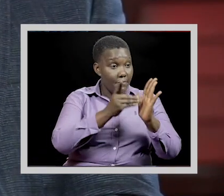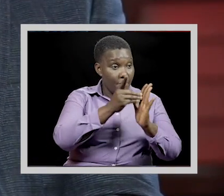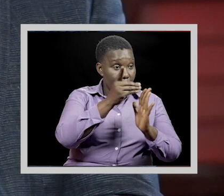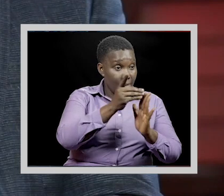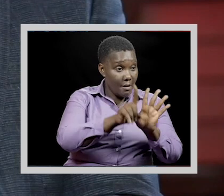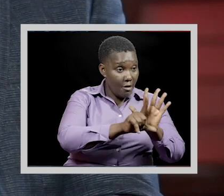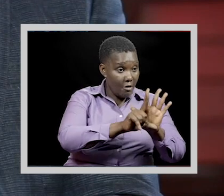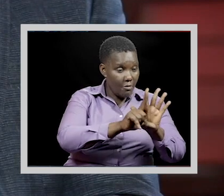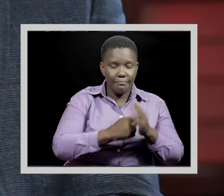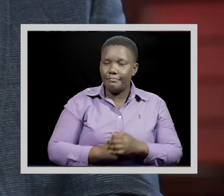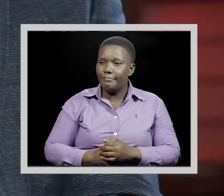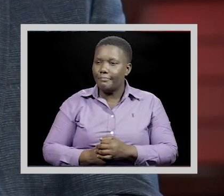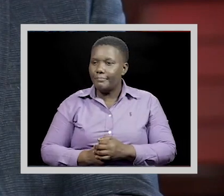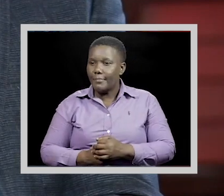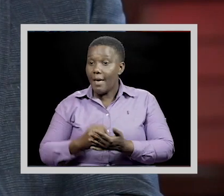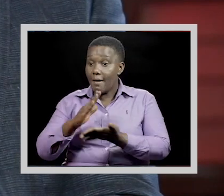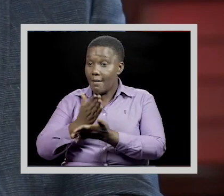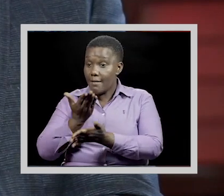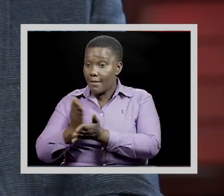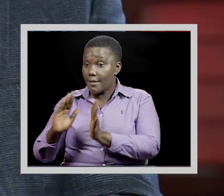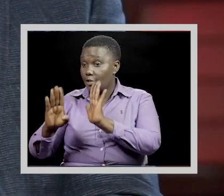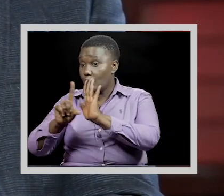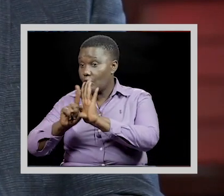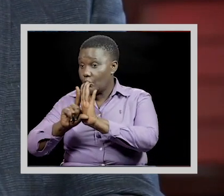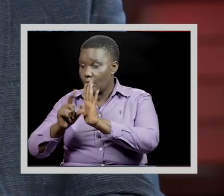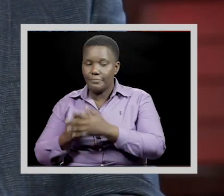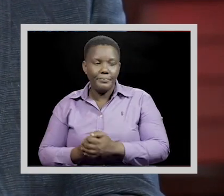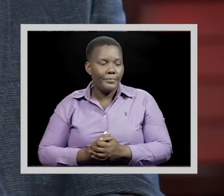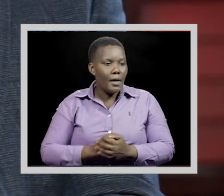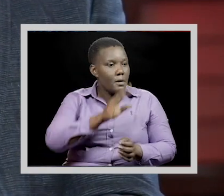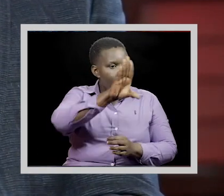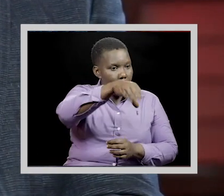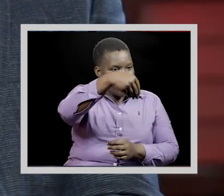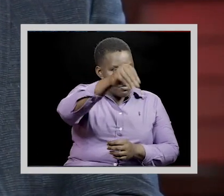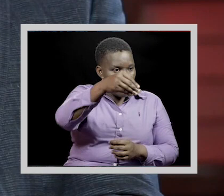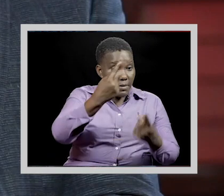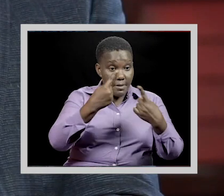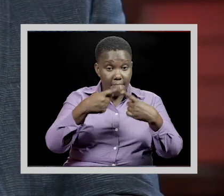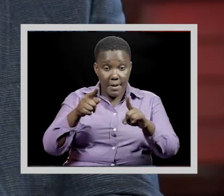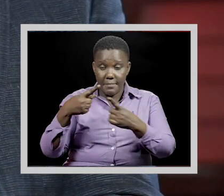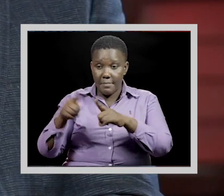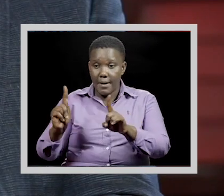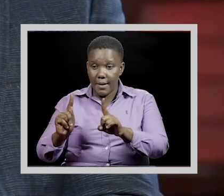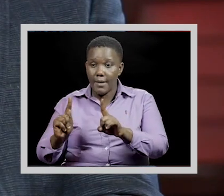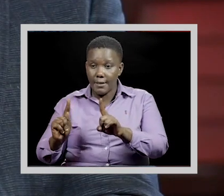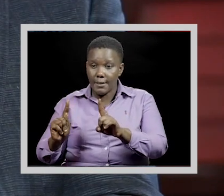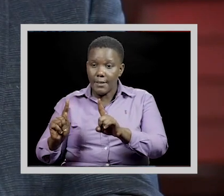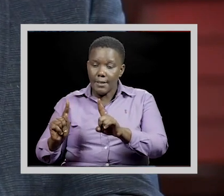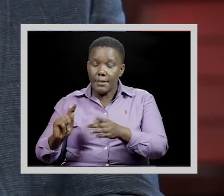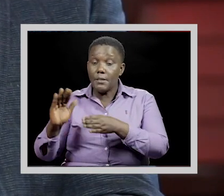relevant developments in the law, case law, and any other literatures related